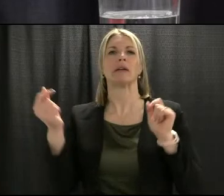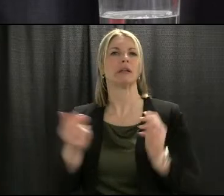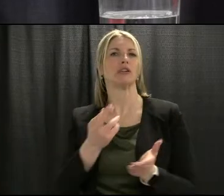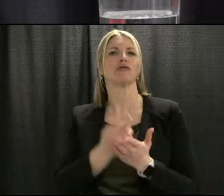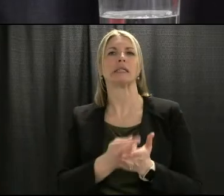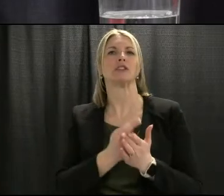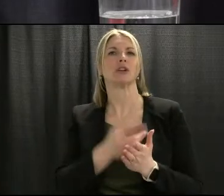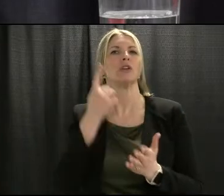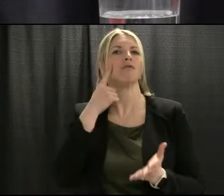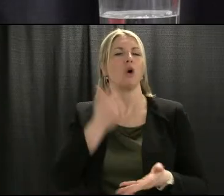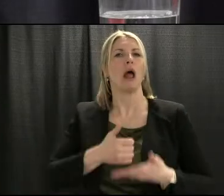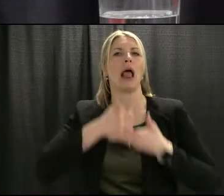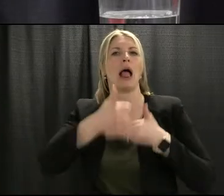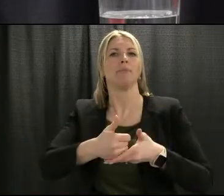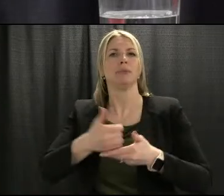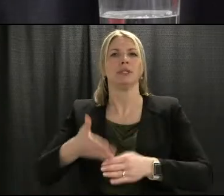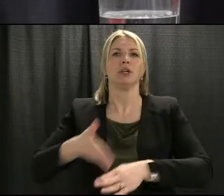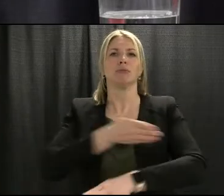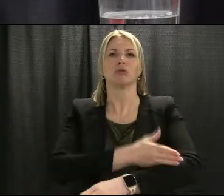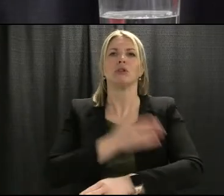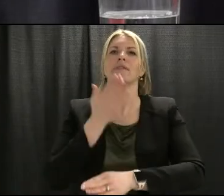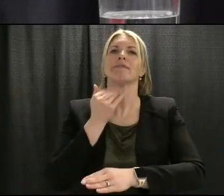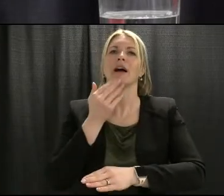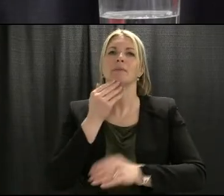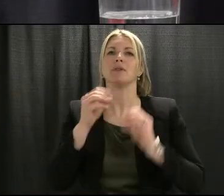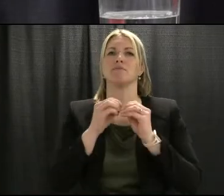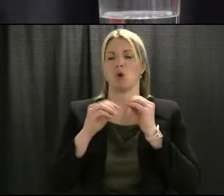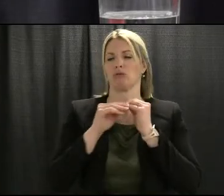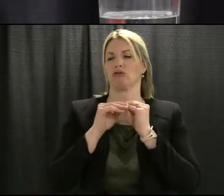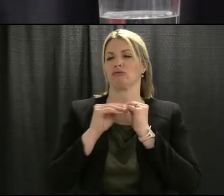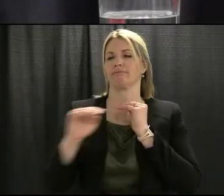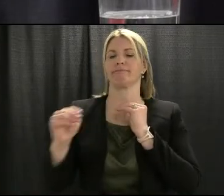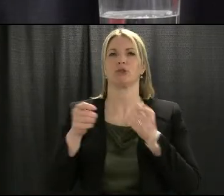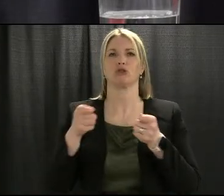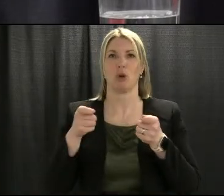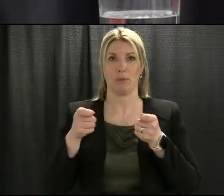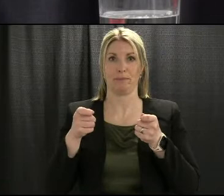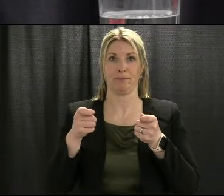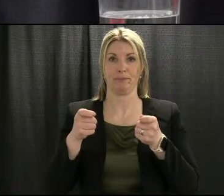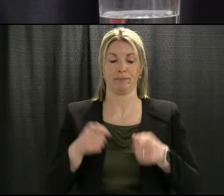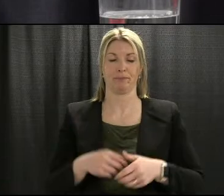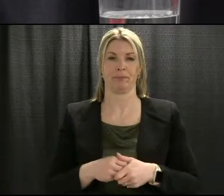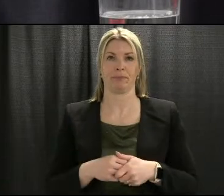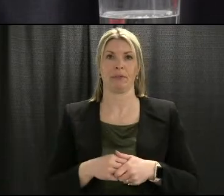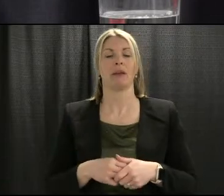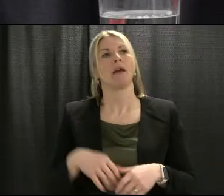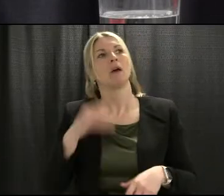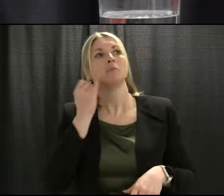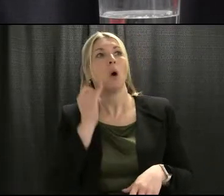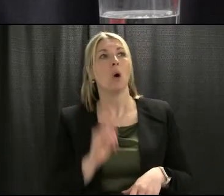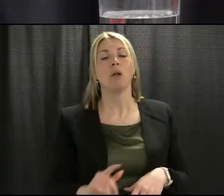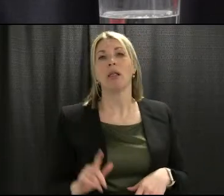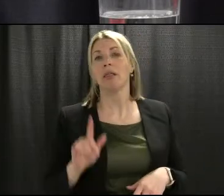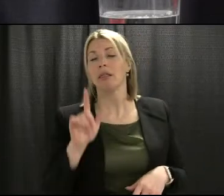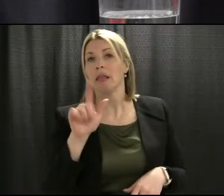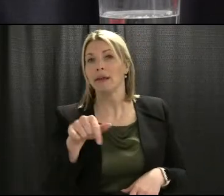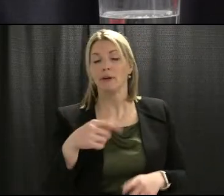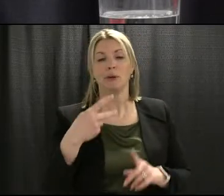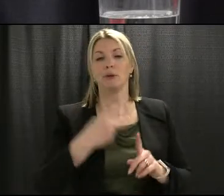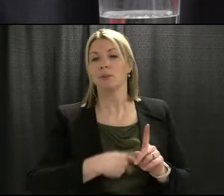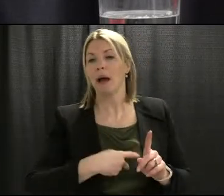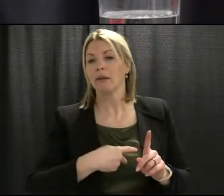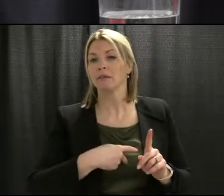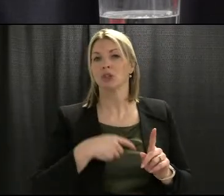you to help you better manage your diabetes. If on your first visit or a later visit you have a mental health or family